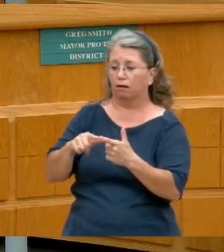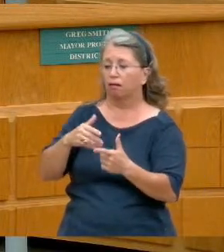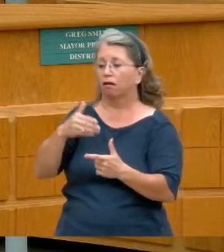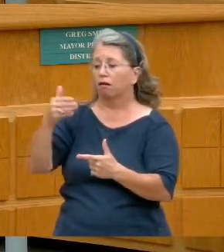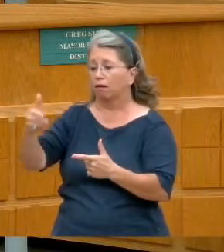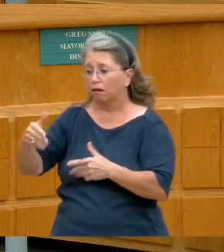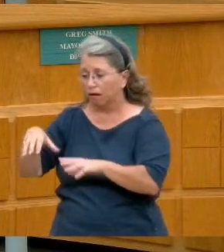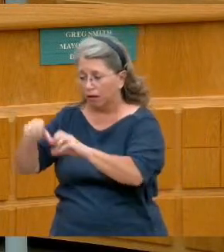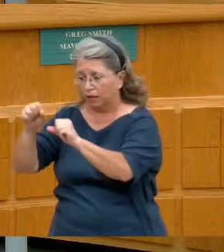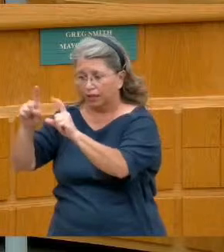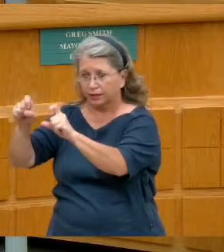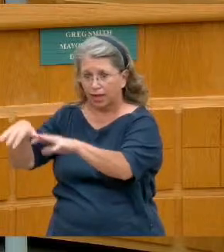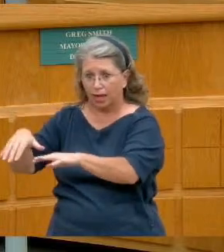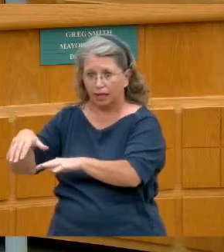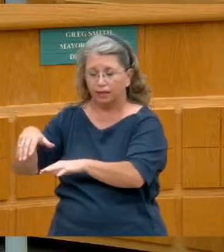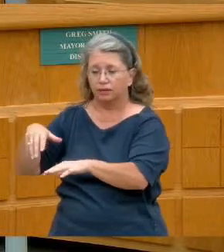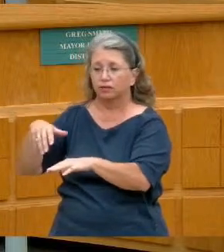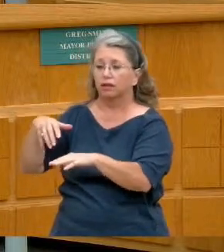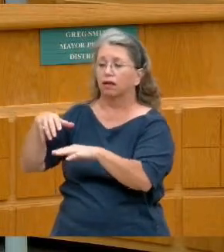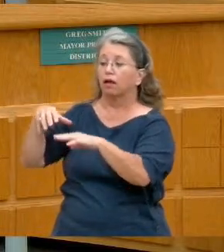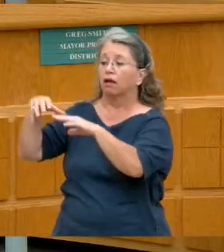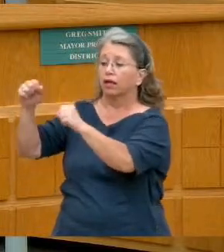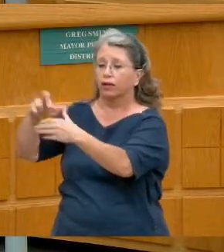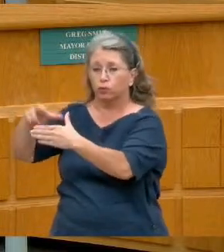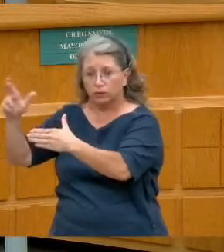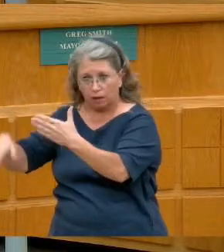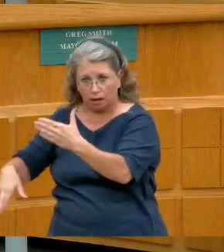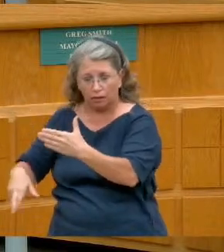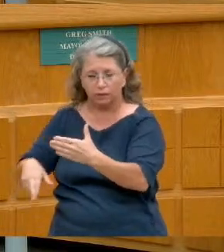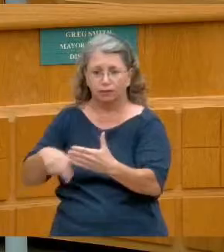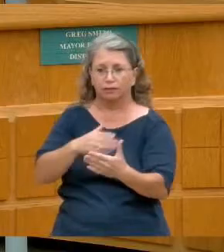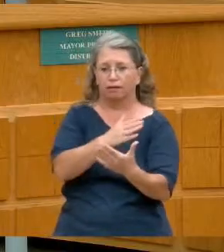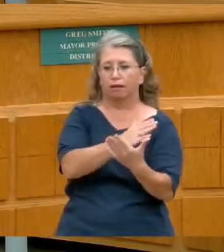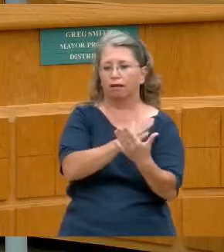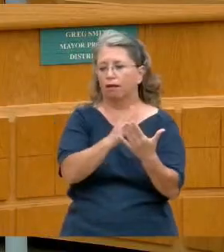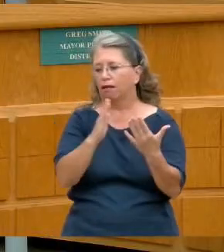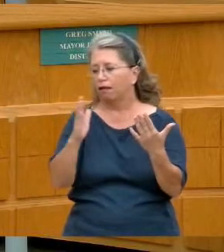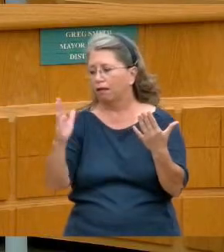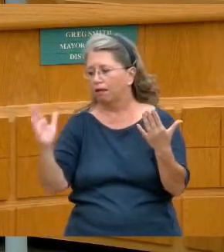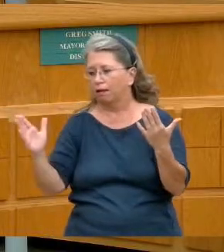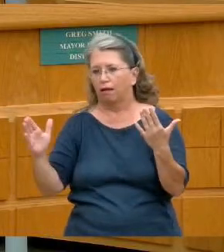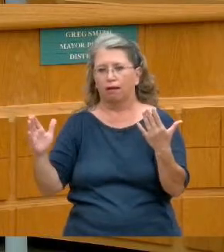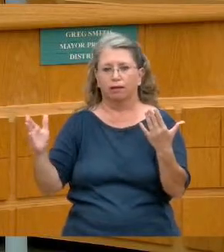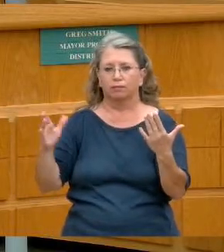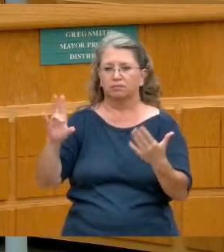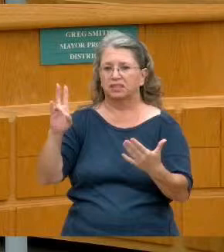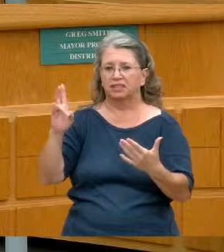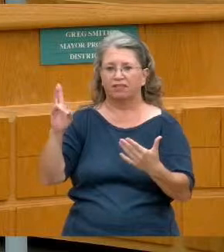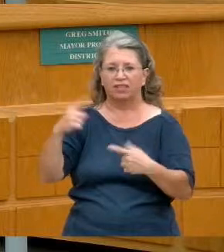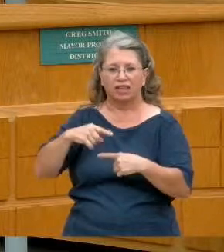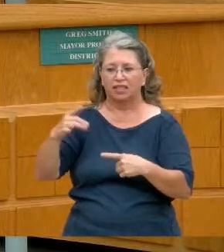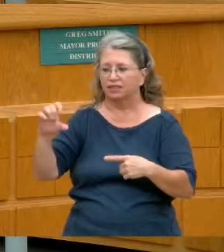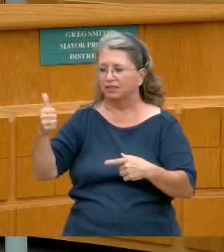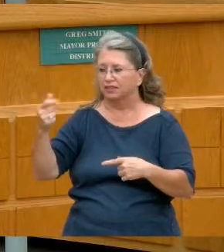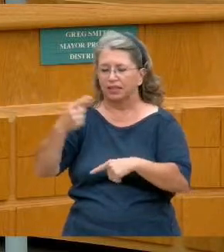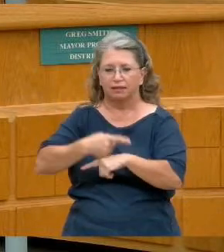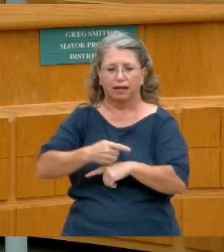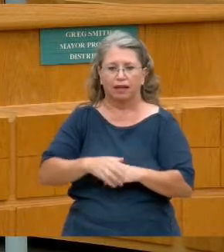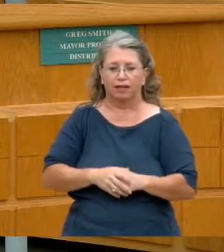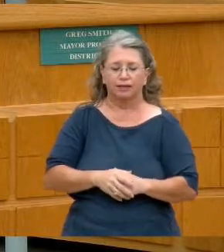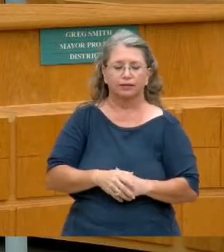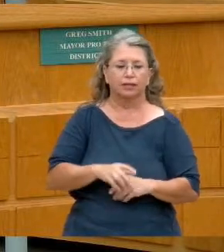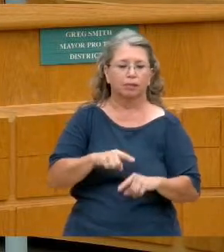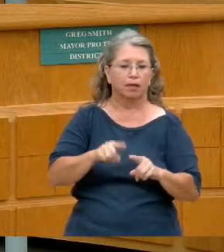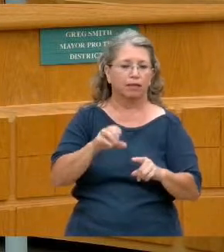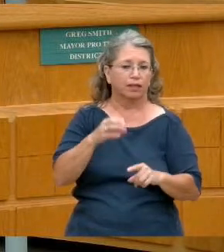and when you show up as a statistic. Cell phones can let us see ahead and kind of look, what kind of behaviors are happening between foot